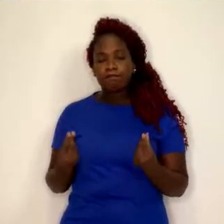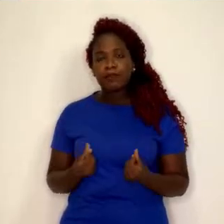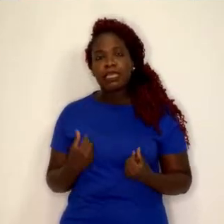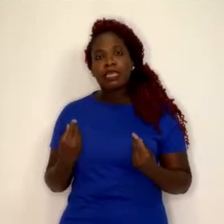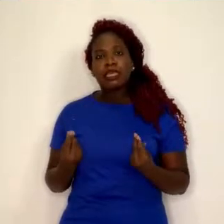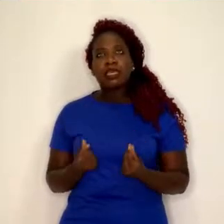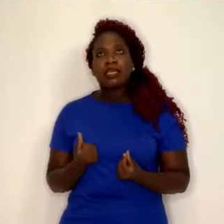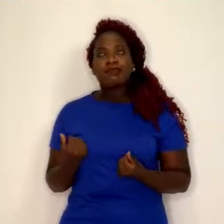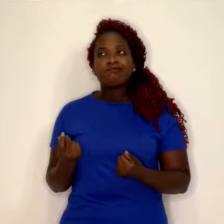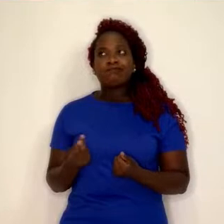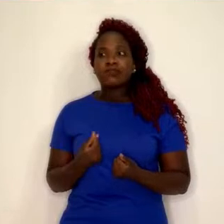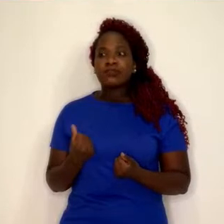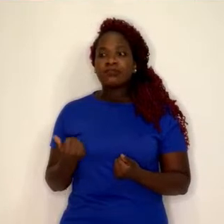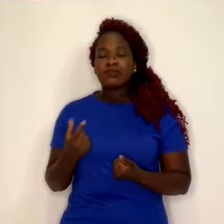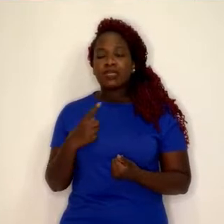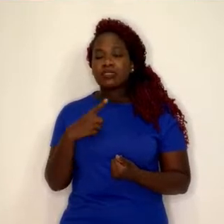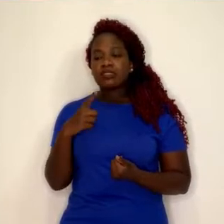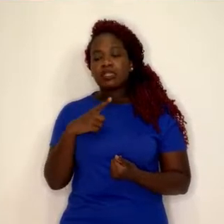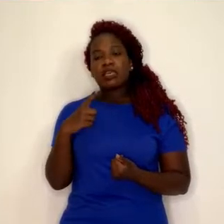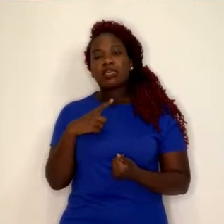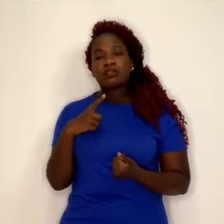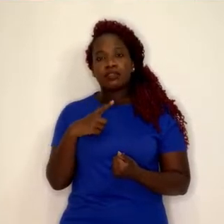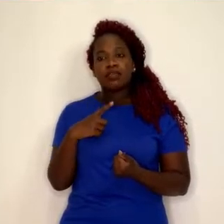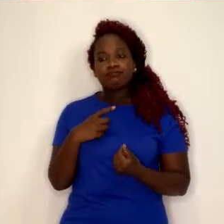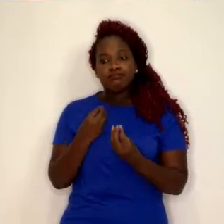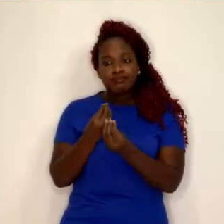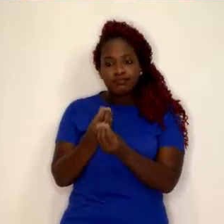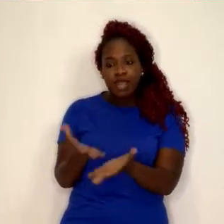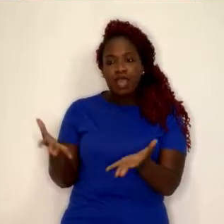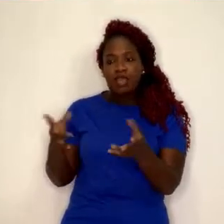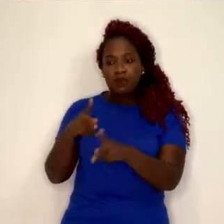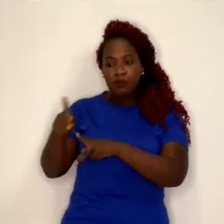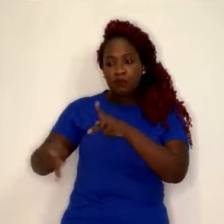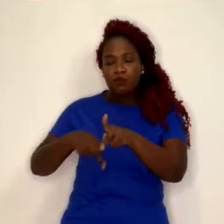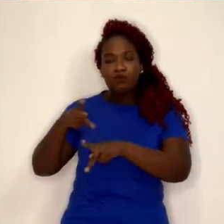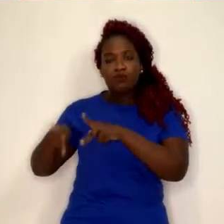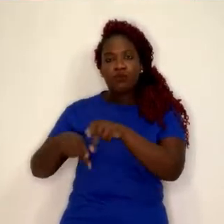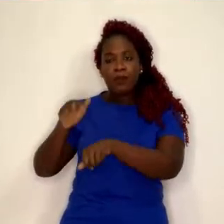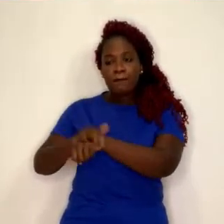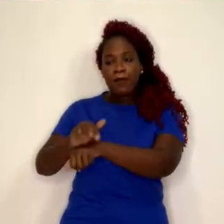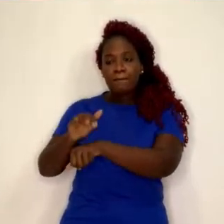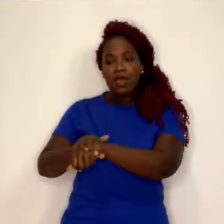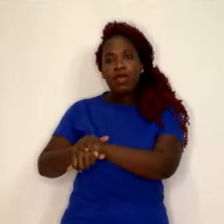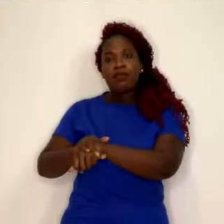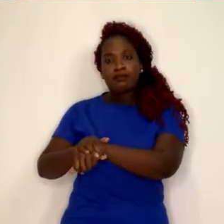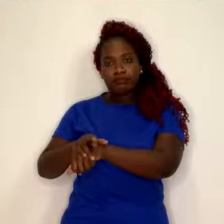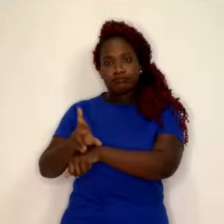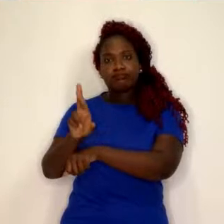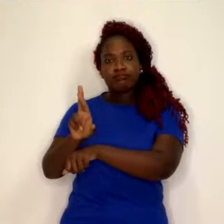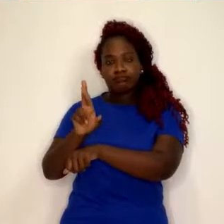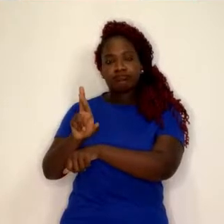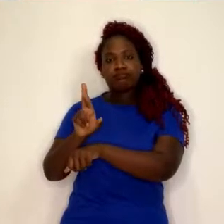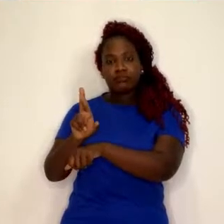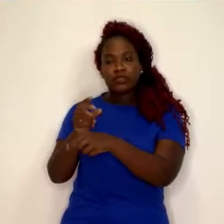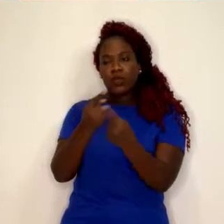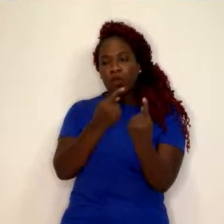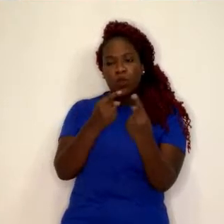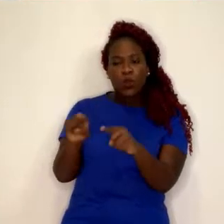may place in the hands of the people this